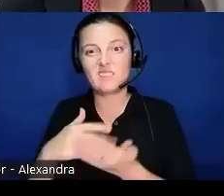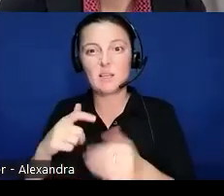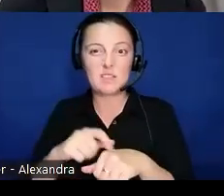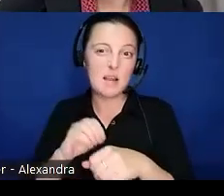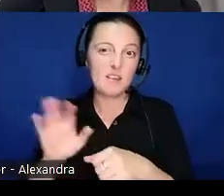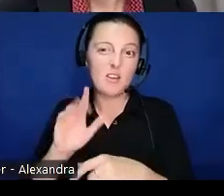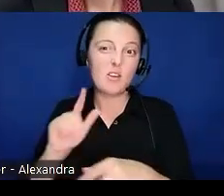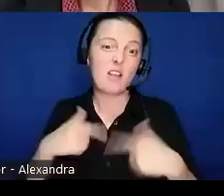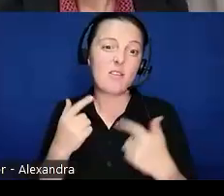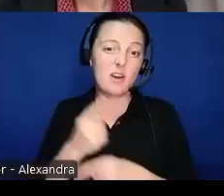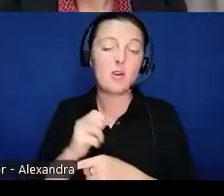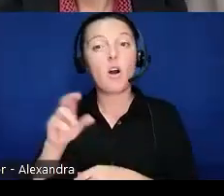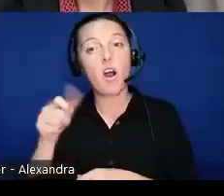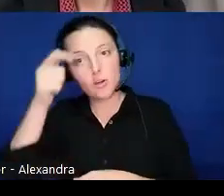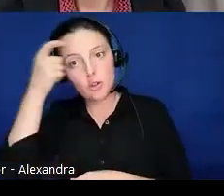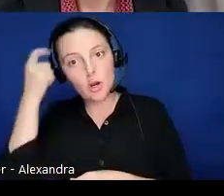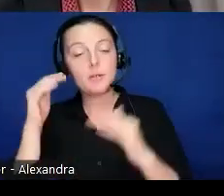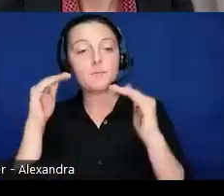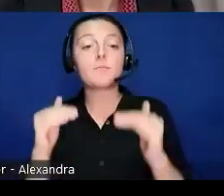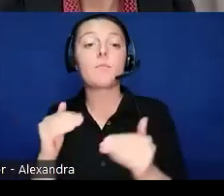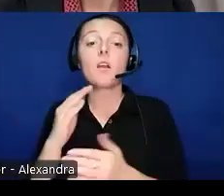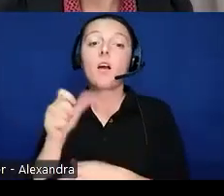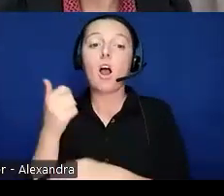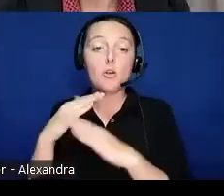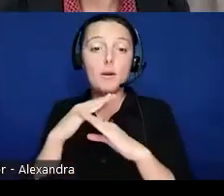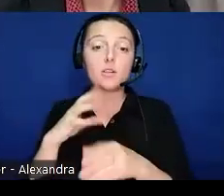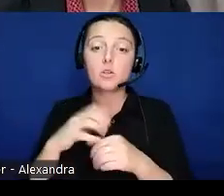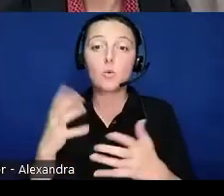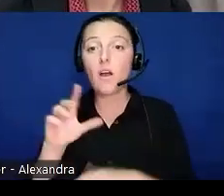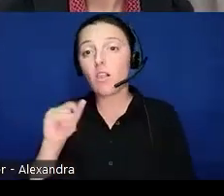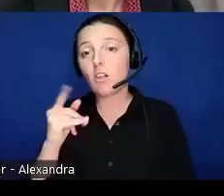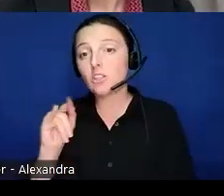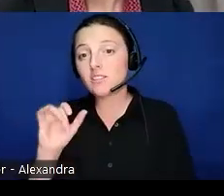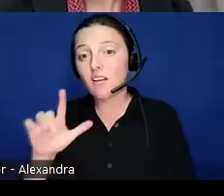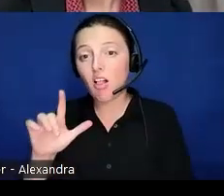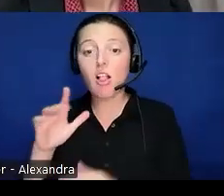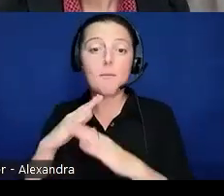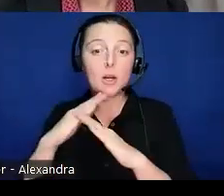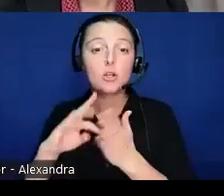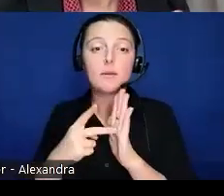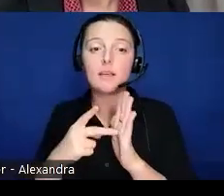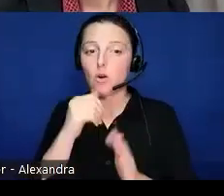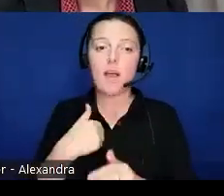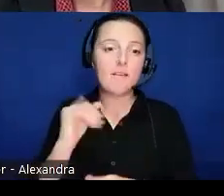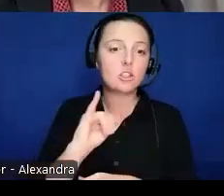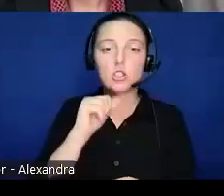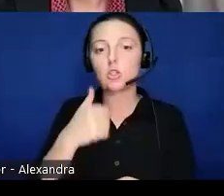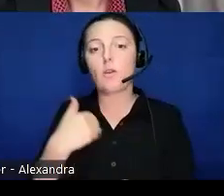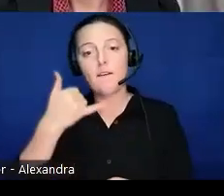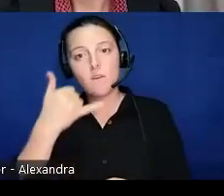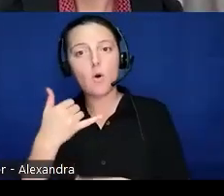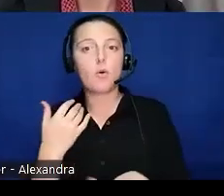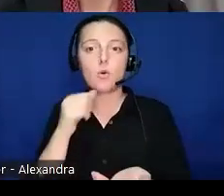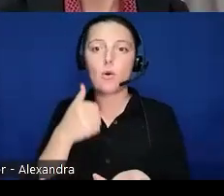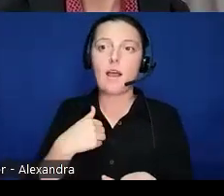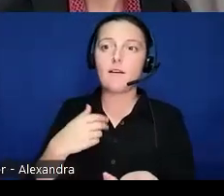barriers include just logistical barriers, like people not having insurance or not having a phone, transportation, IDs are sometimes required